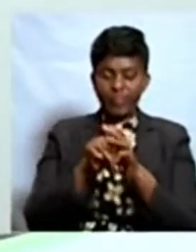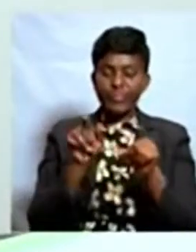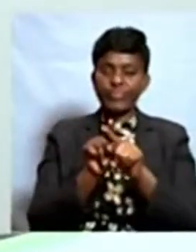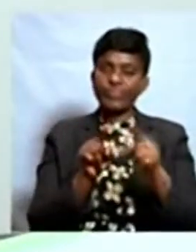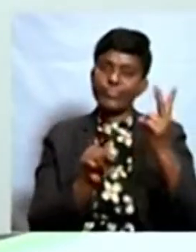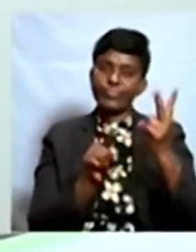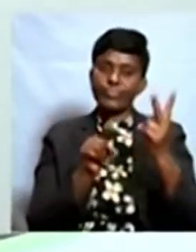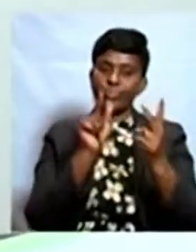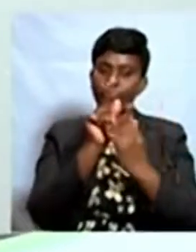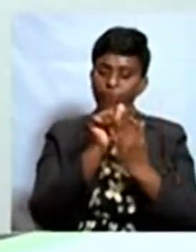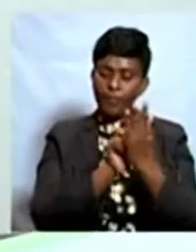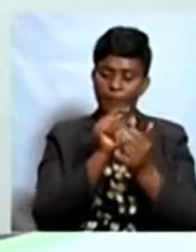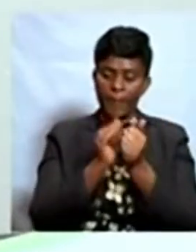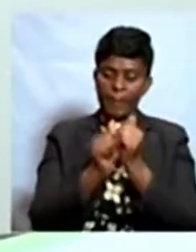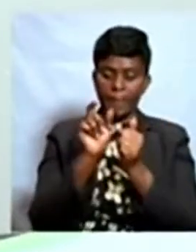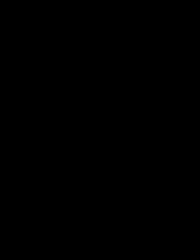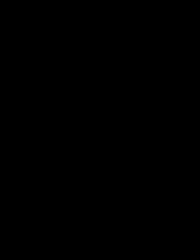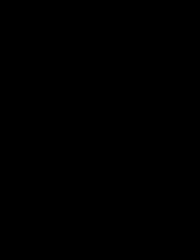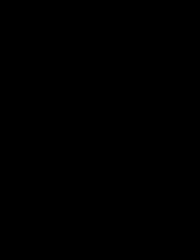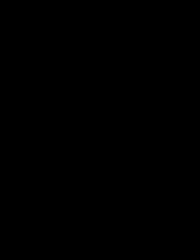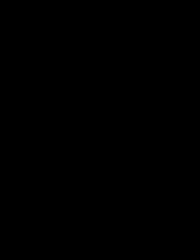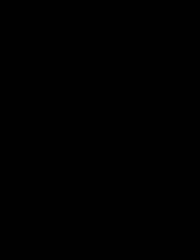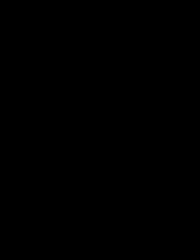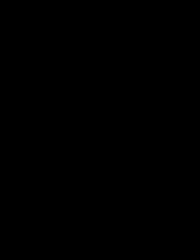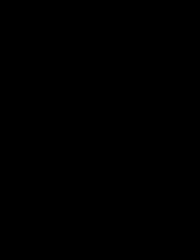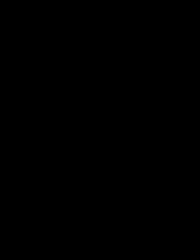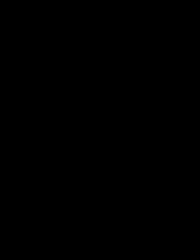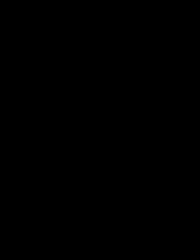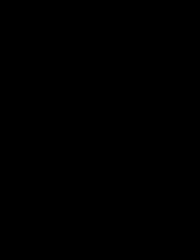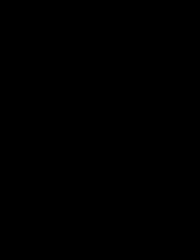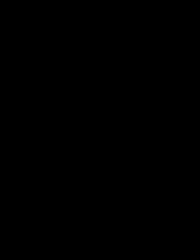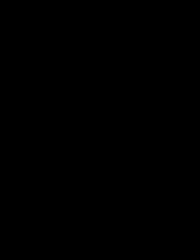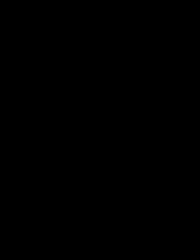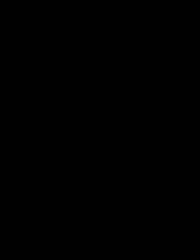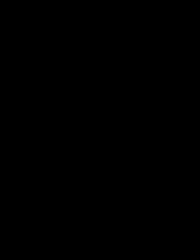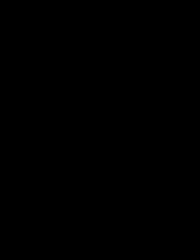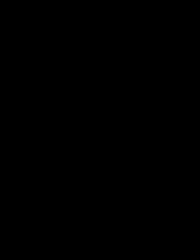would need amendments. So this will become